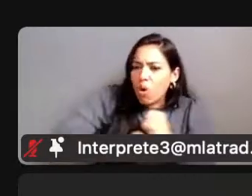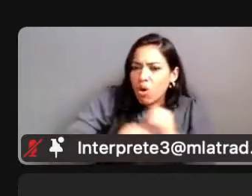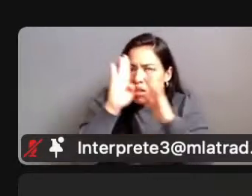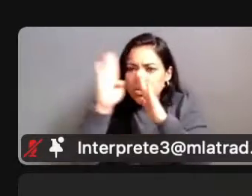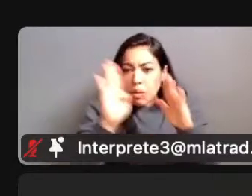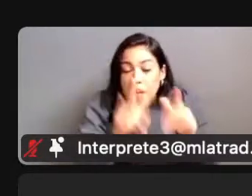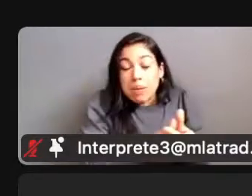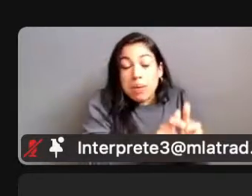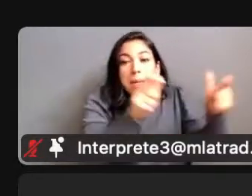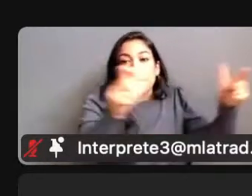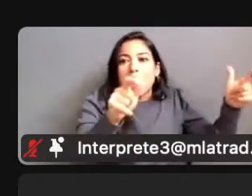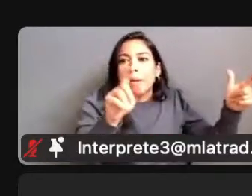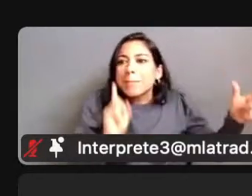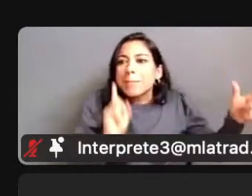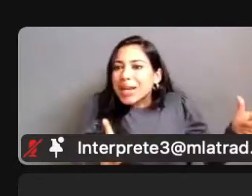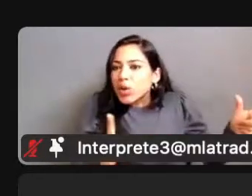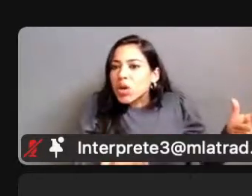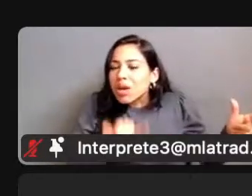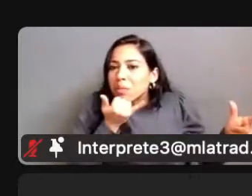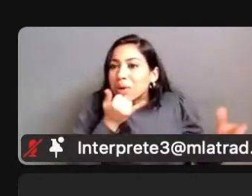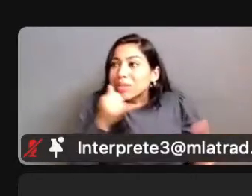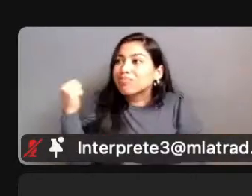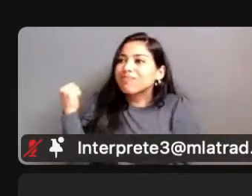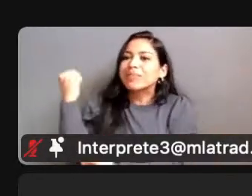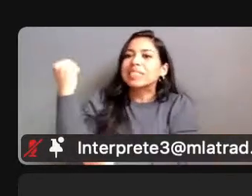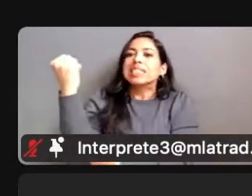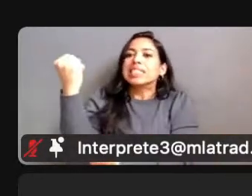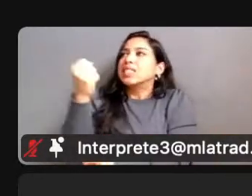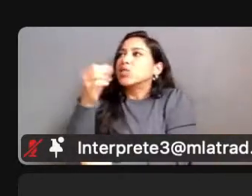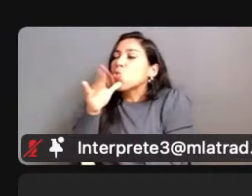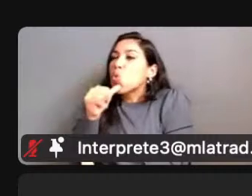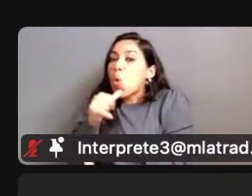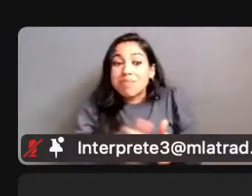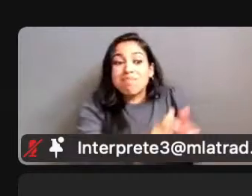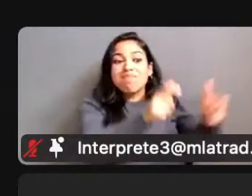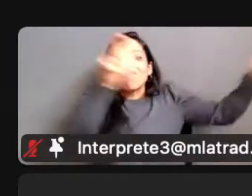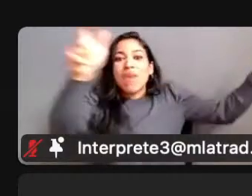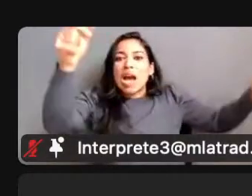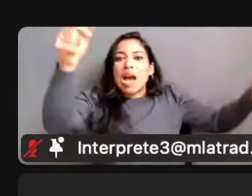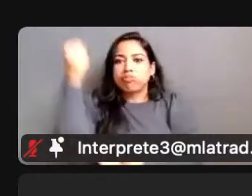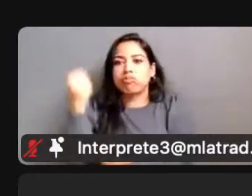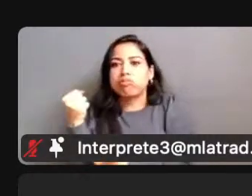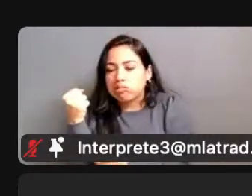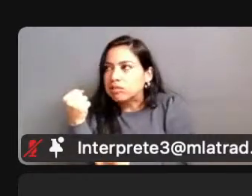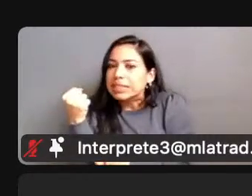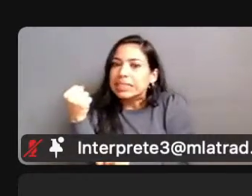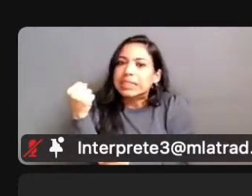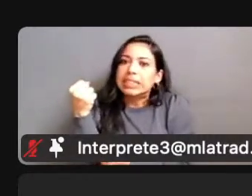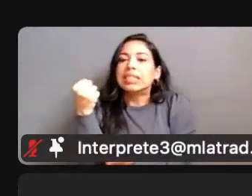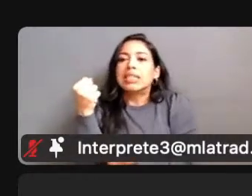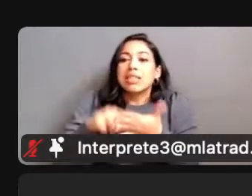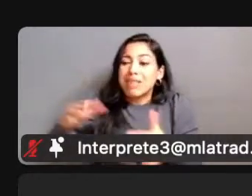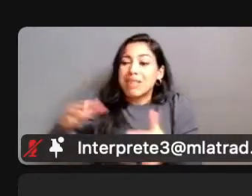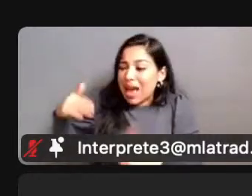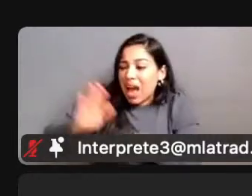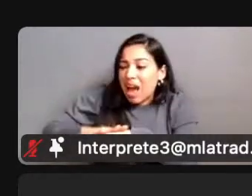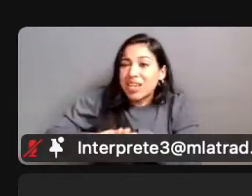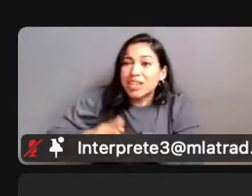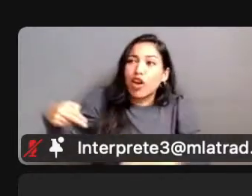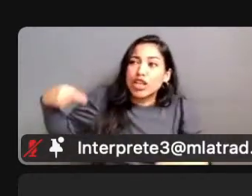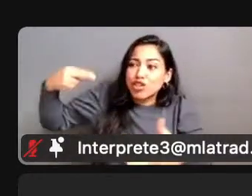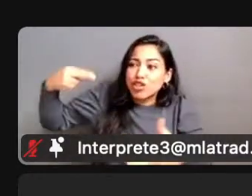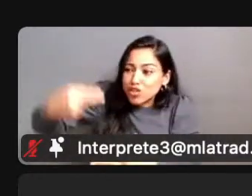taken care of, but also because of the scarcity of the available resources and because of a certain